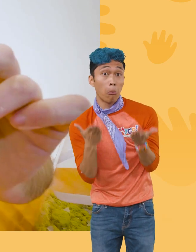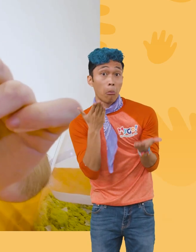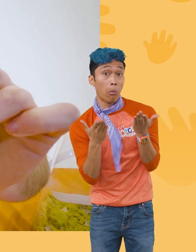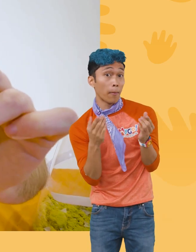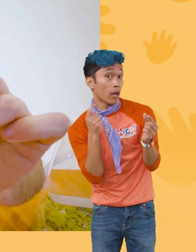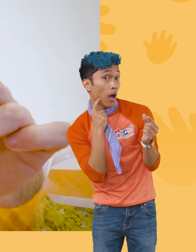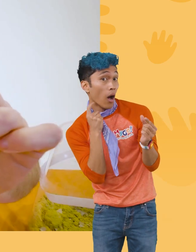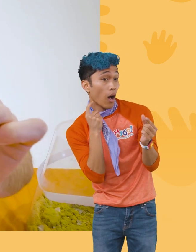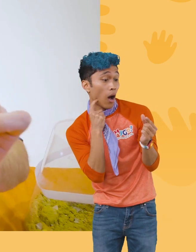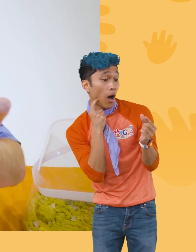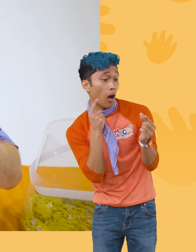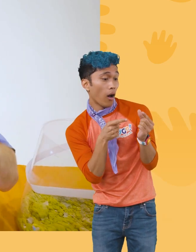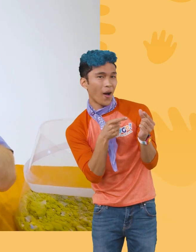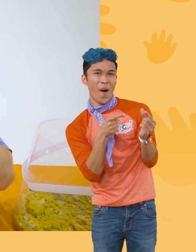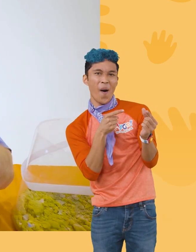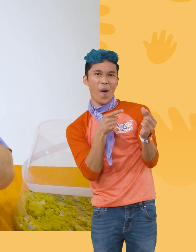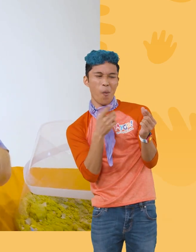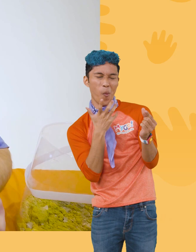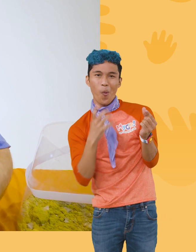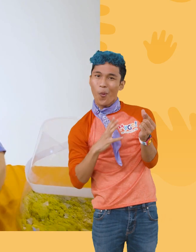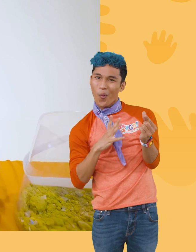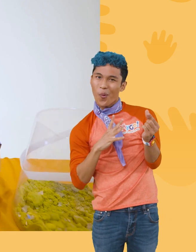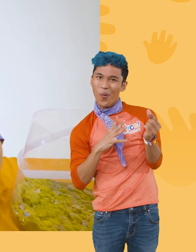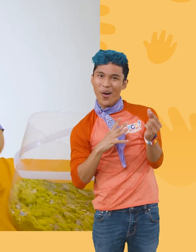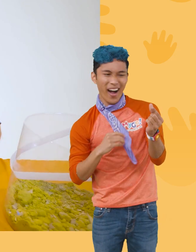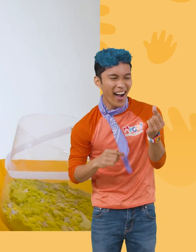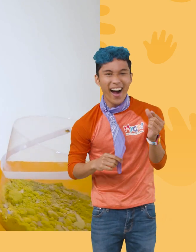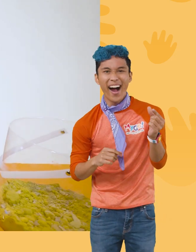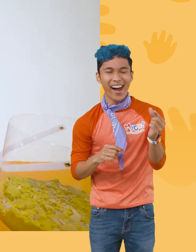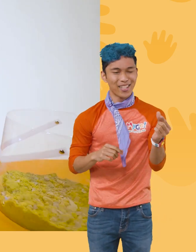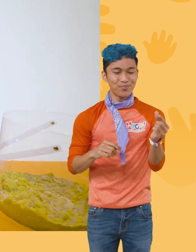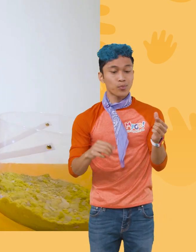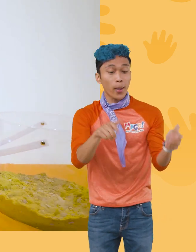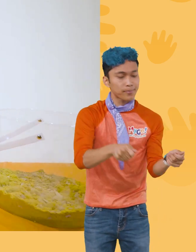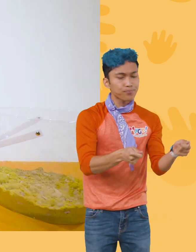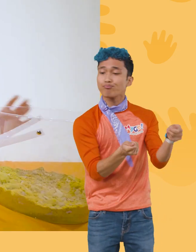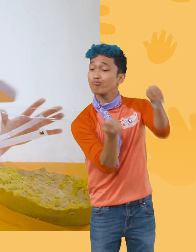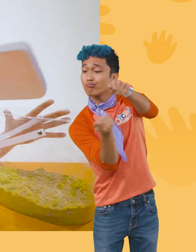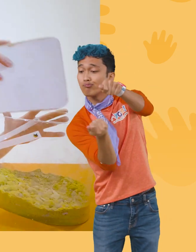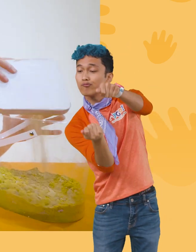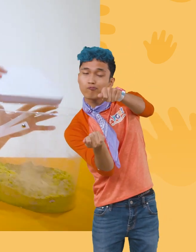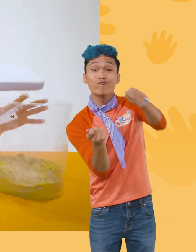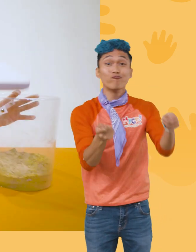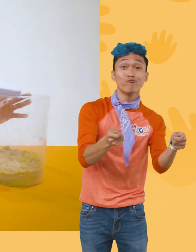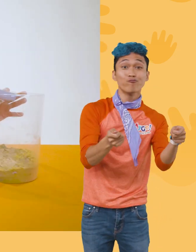lower jaw. Whoa. That is so cool. Okay, let me empty